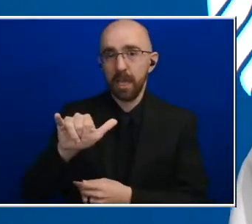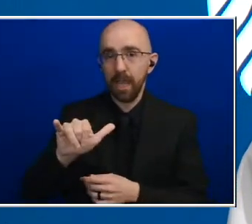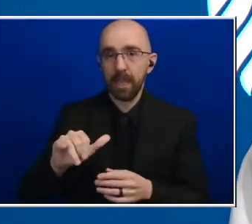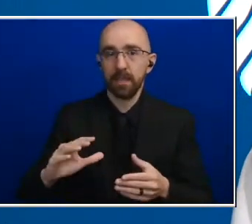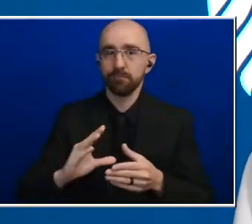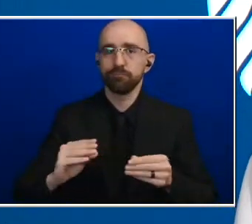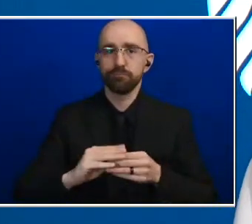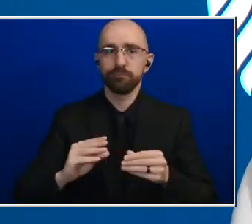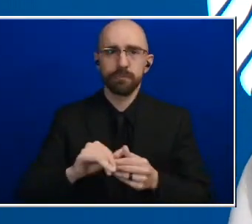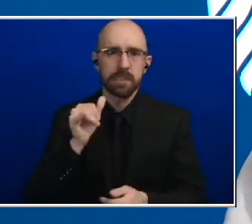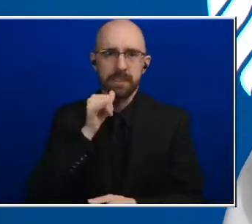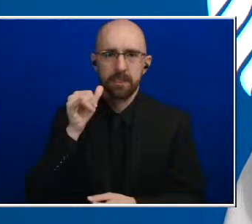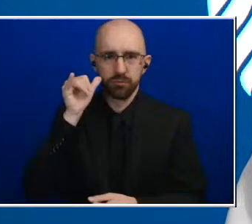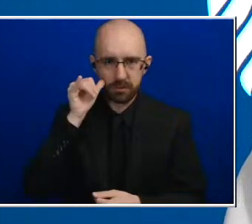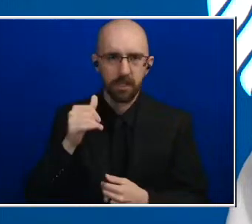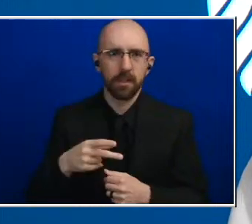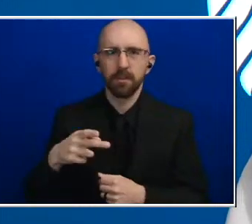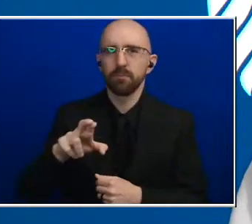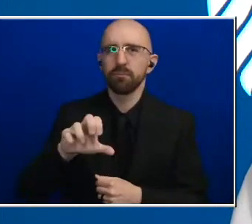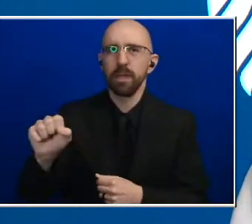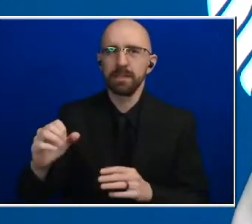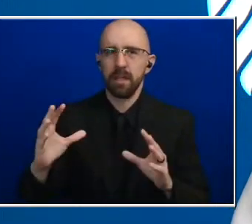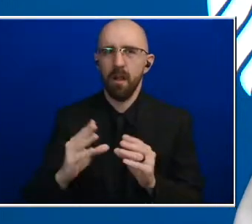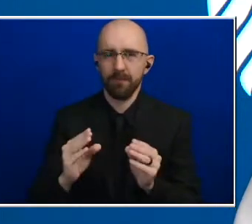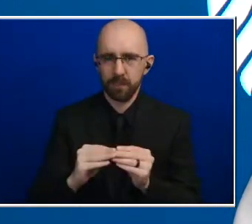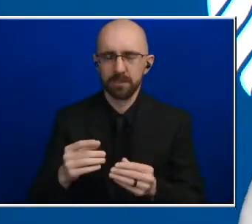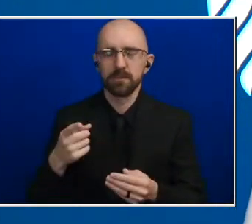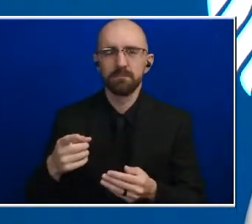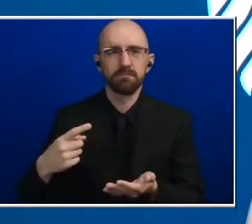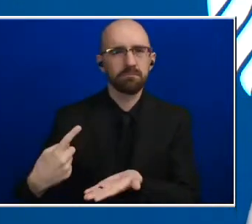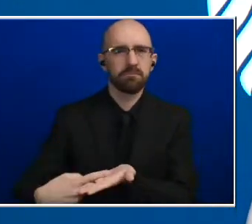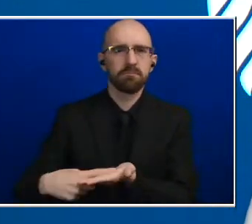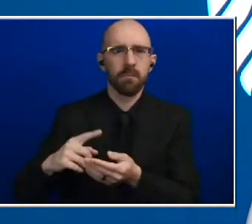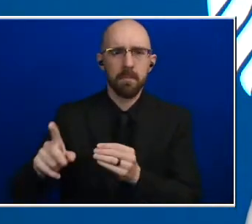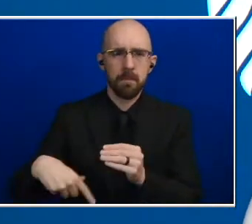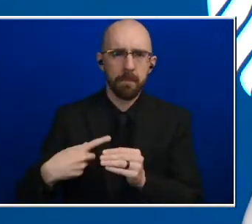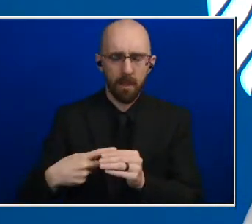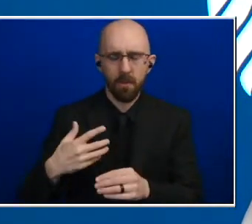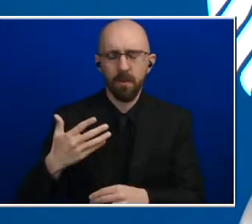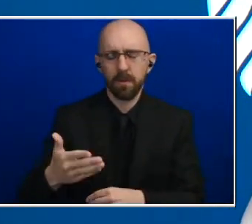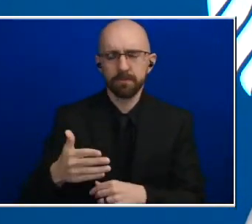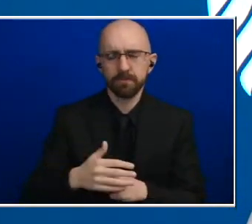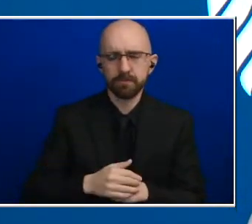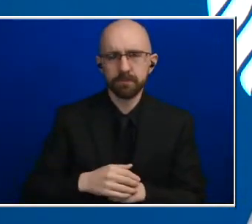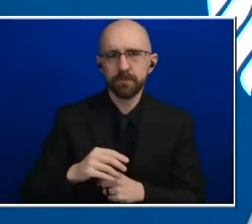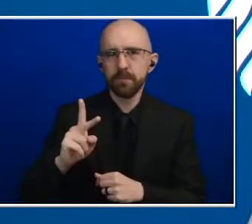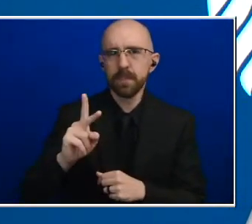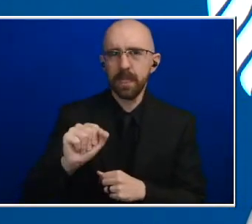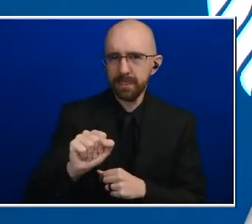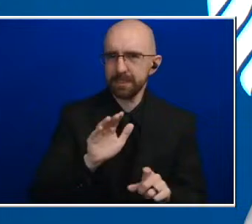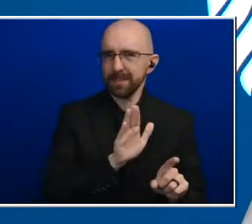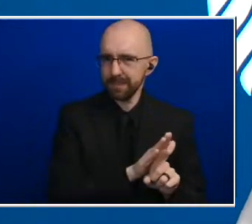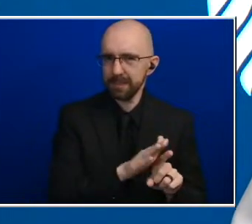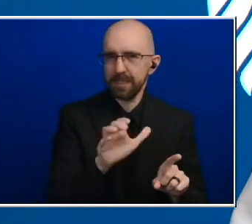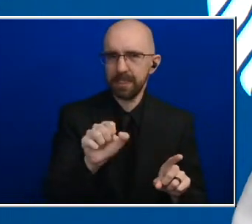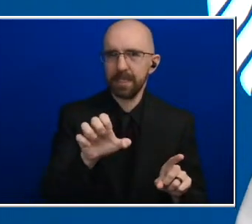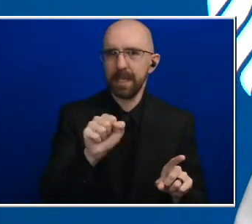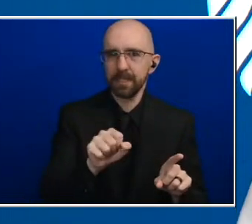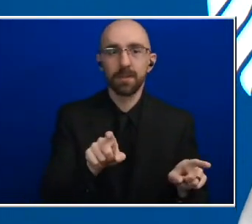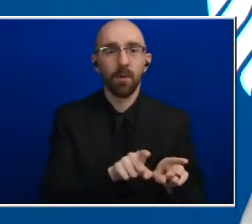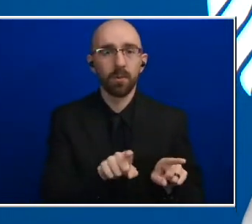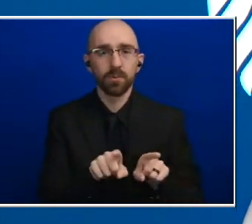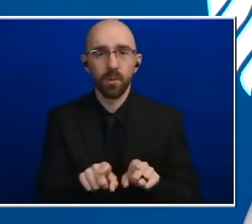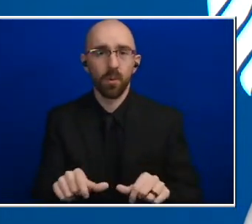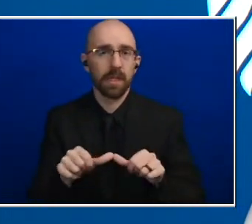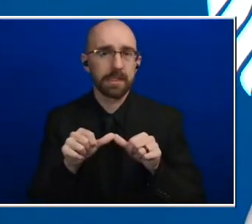yesterday talking about the Kansas cases, as well as the continued need